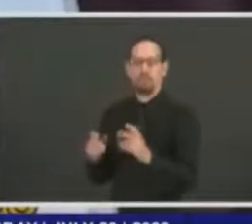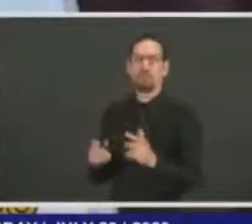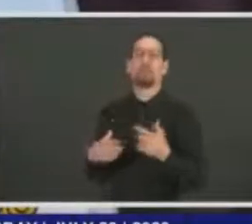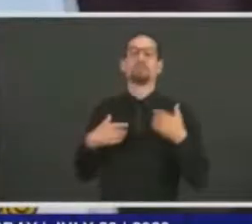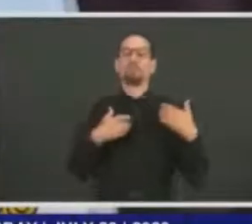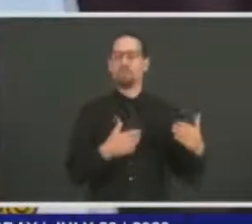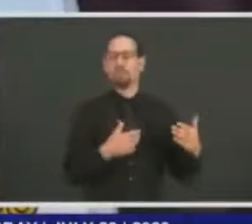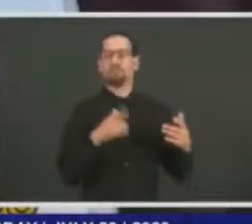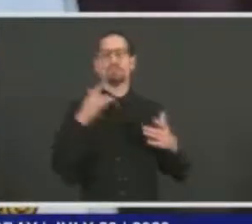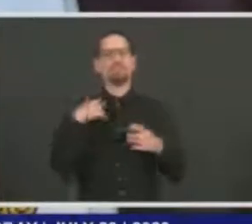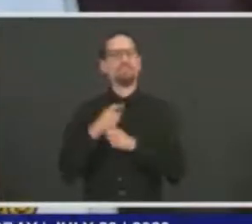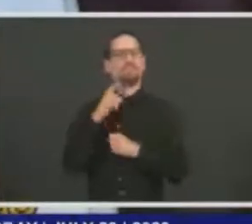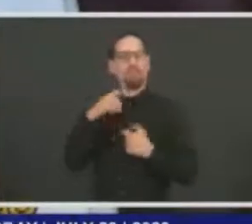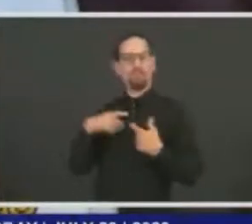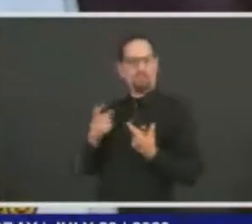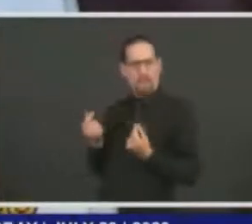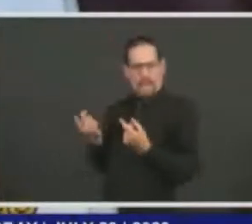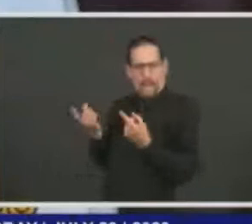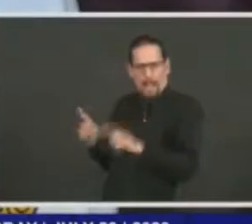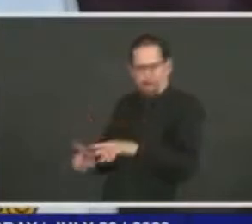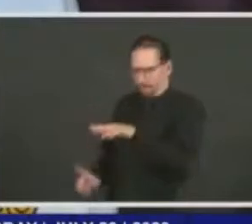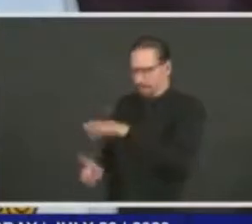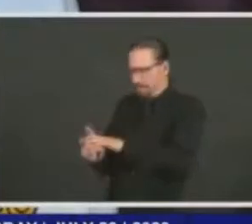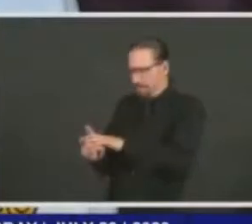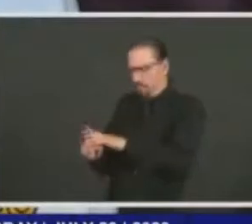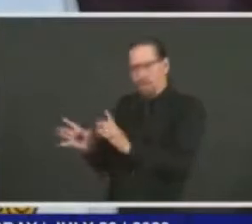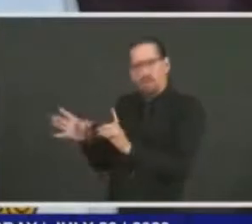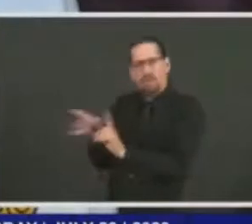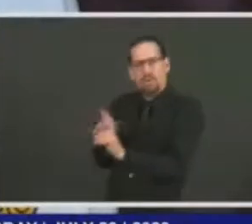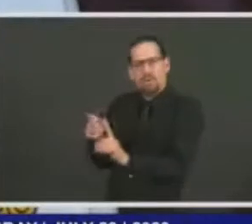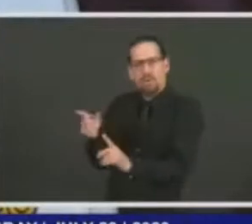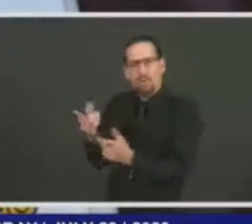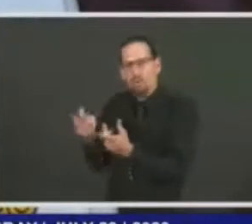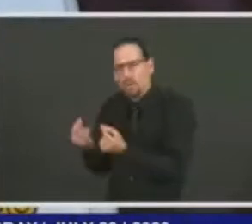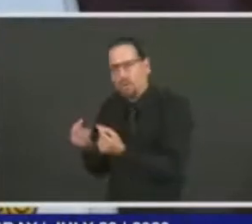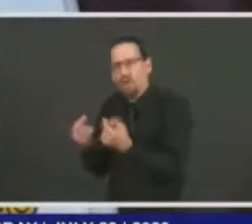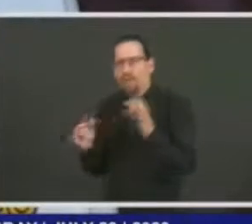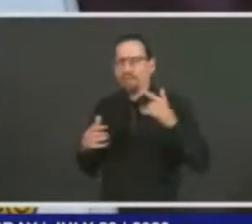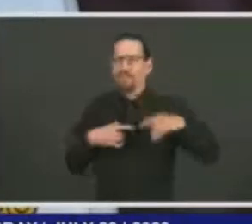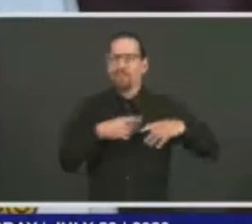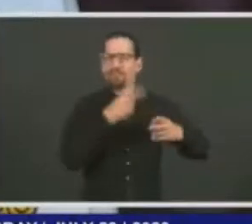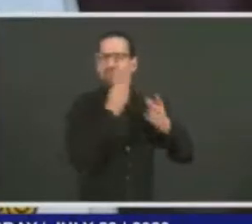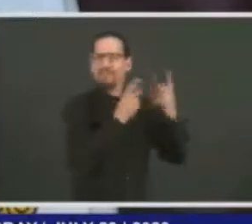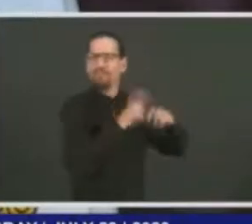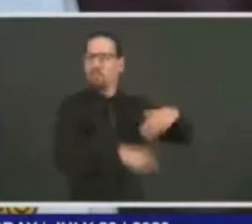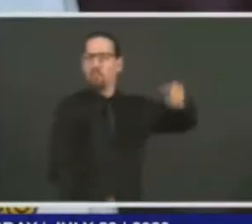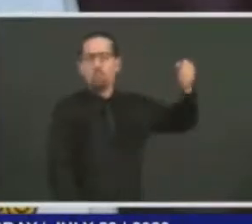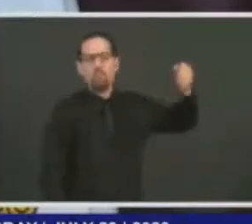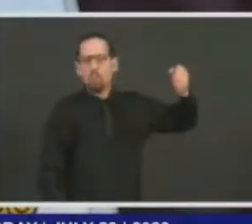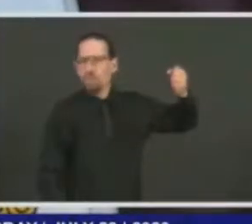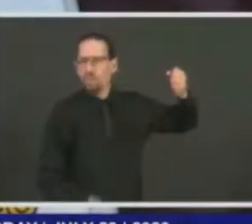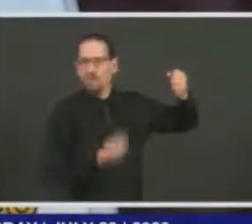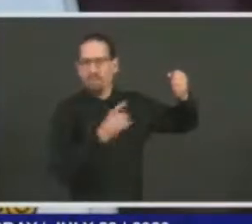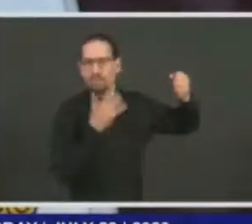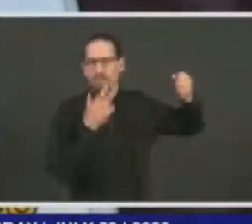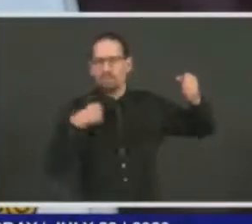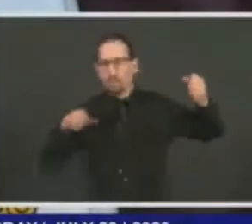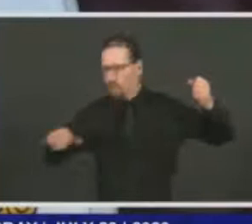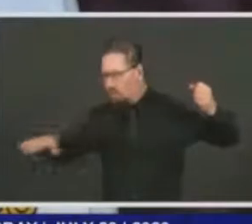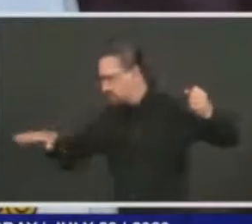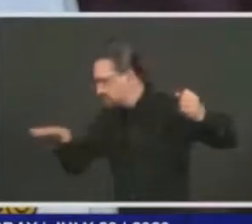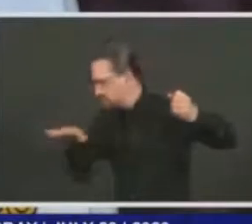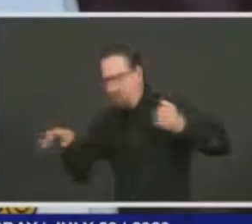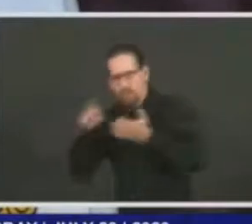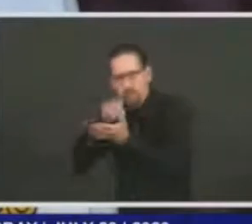controlling what's happening in the community overall, given the discussions that we've had today. But it is absolutely on the